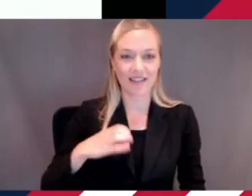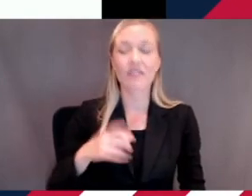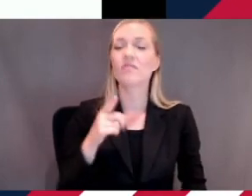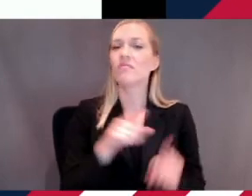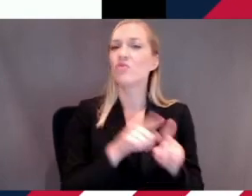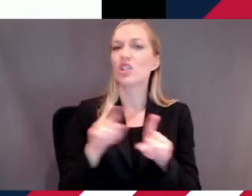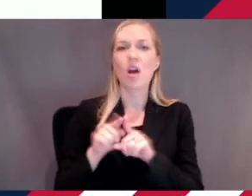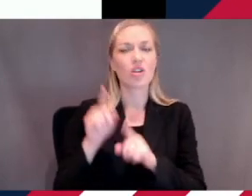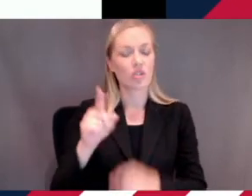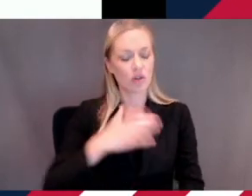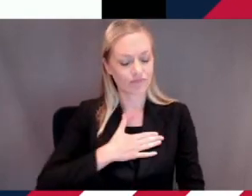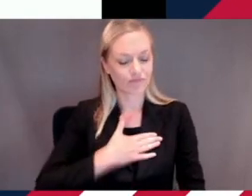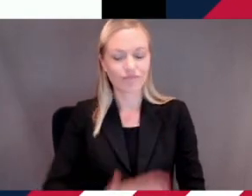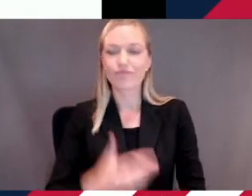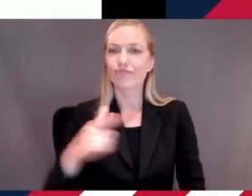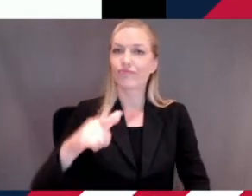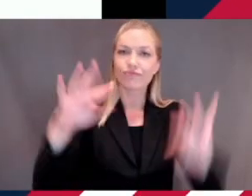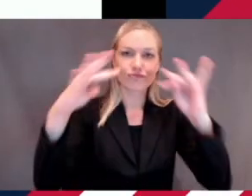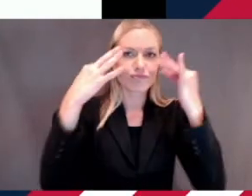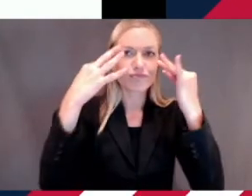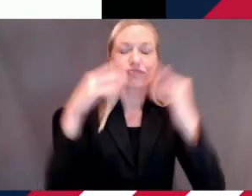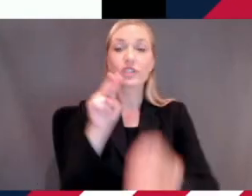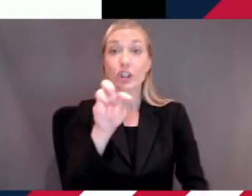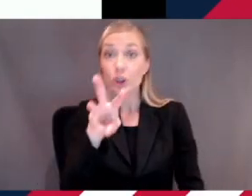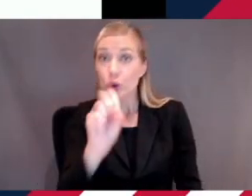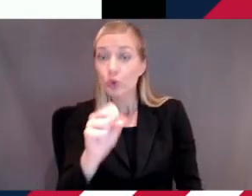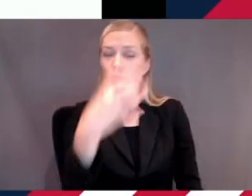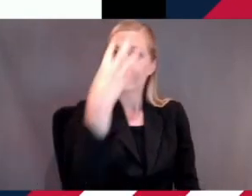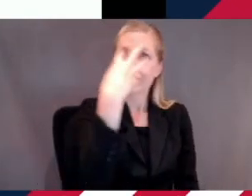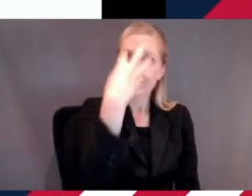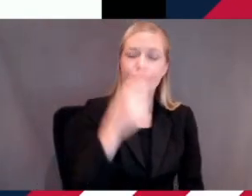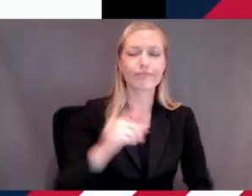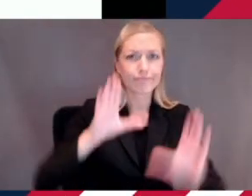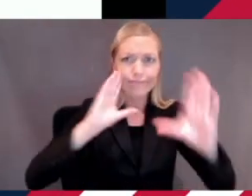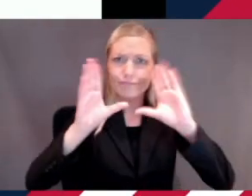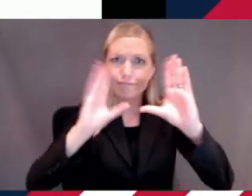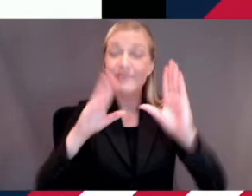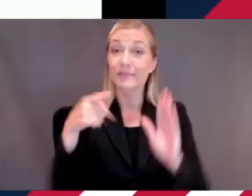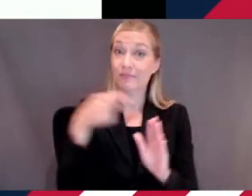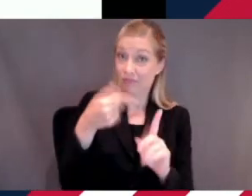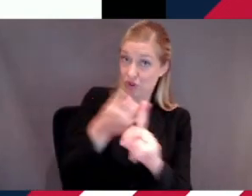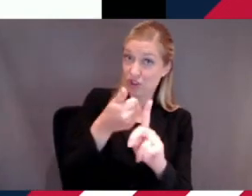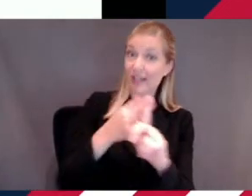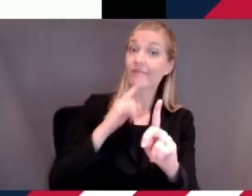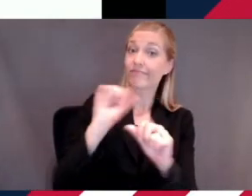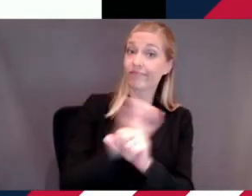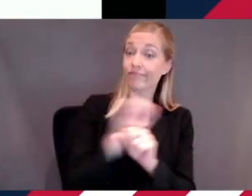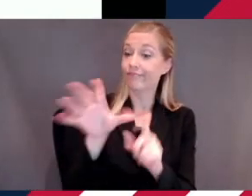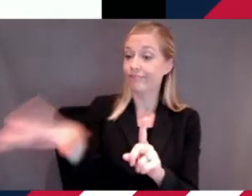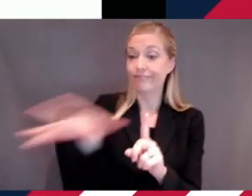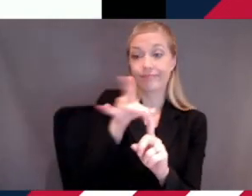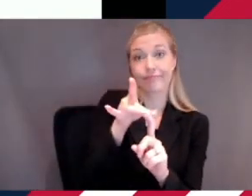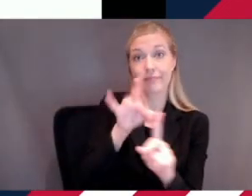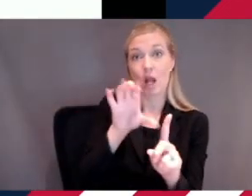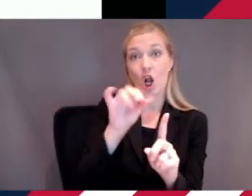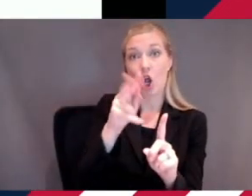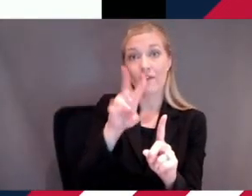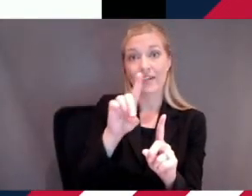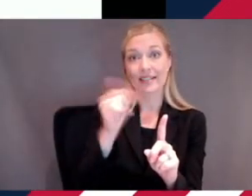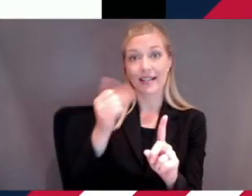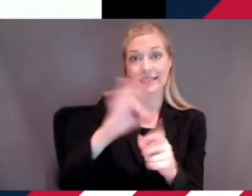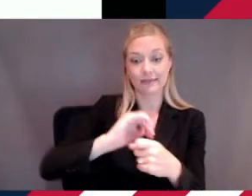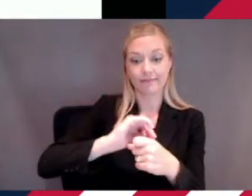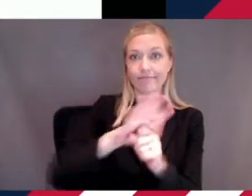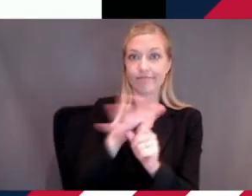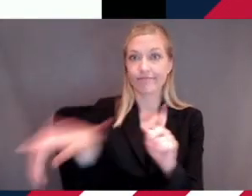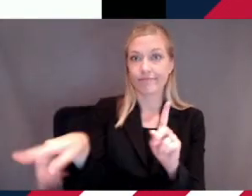this COVID-19 crisis, as she herself has contracted COVID-19 along with her family. So we wish her the very best, and we